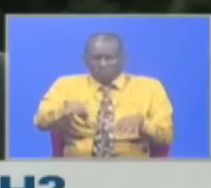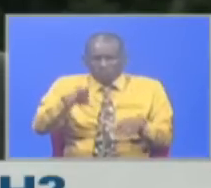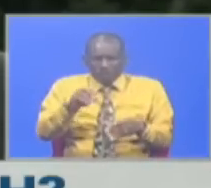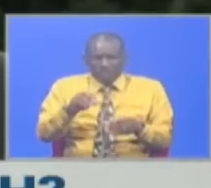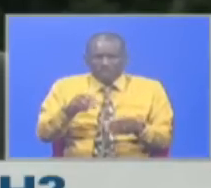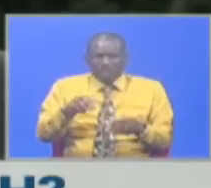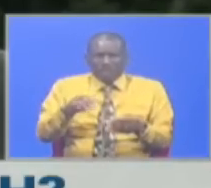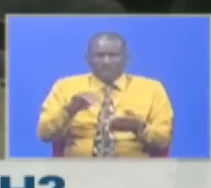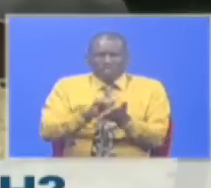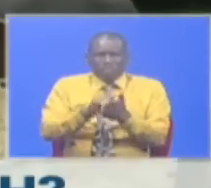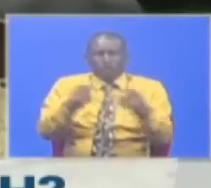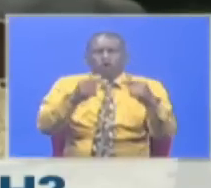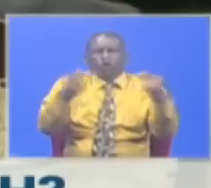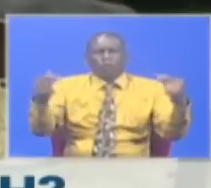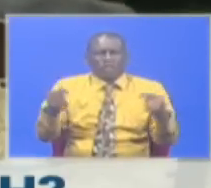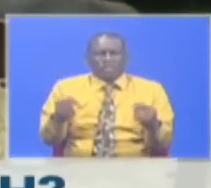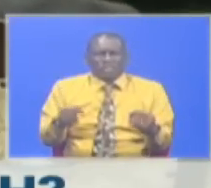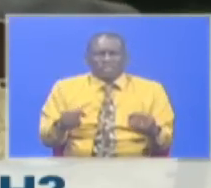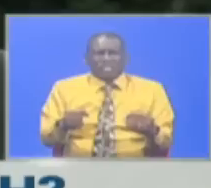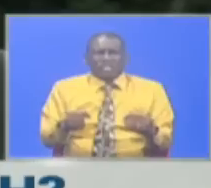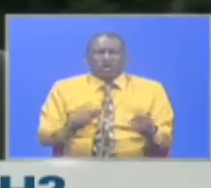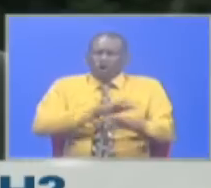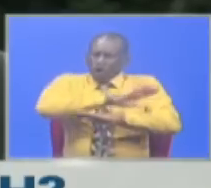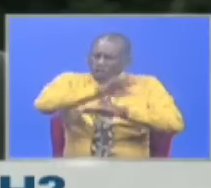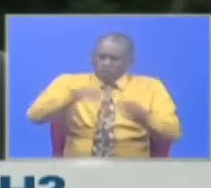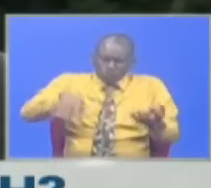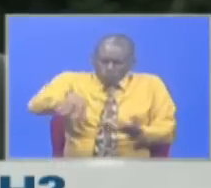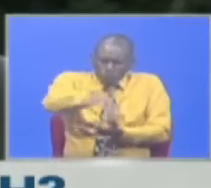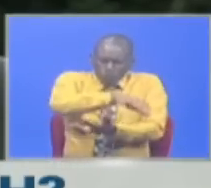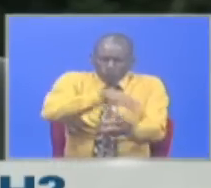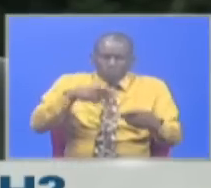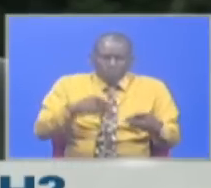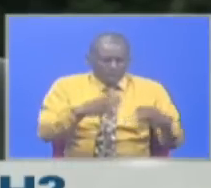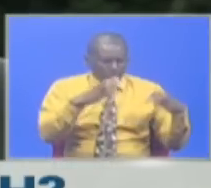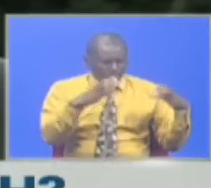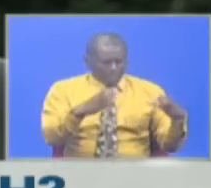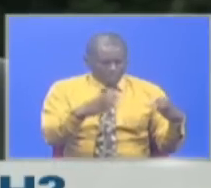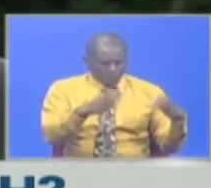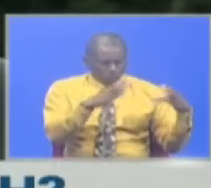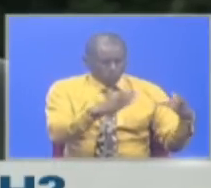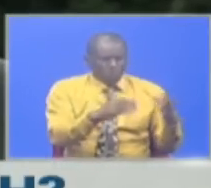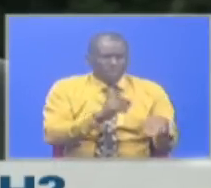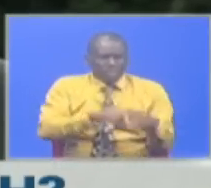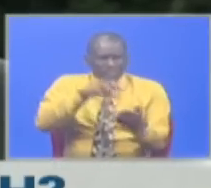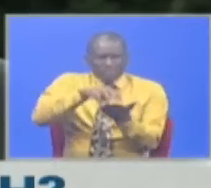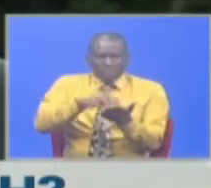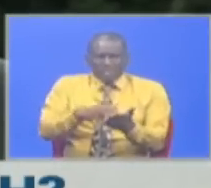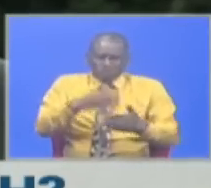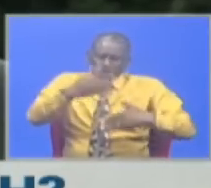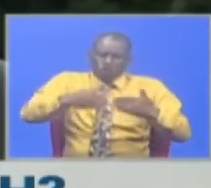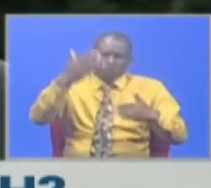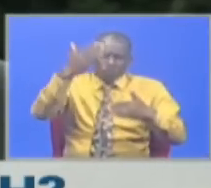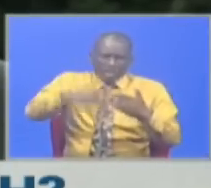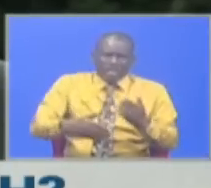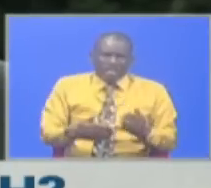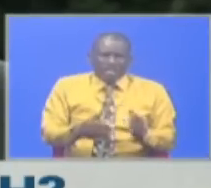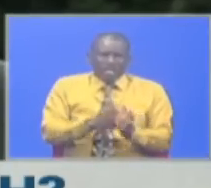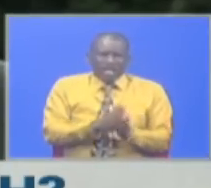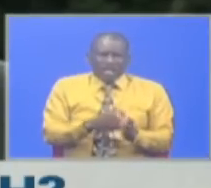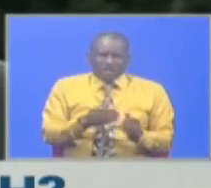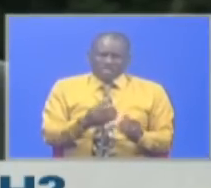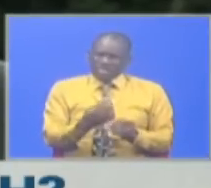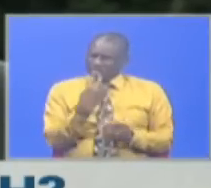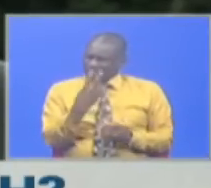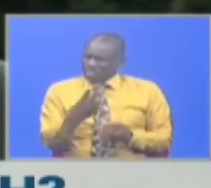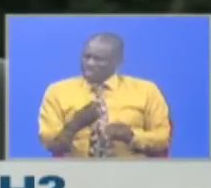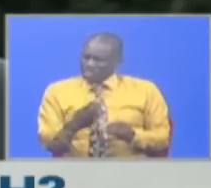opponent is taking everybody in circles. A party who, when the case is coming to an end, and he's seeing like